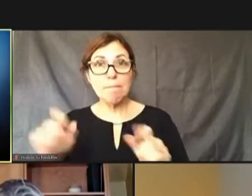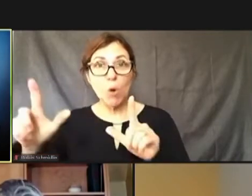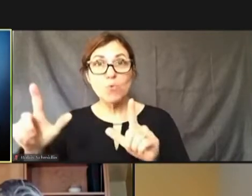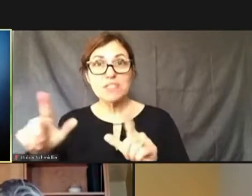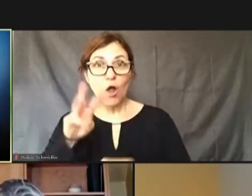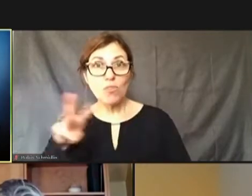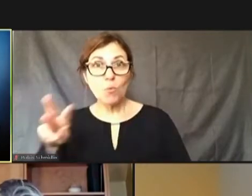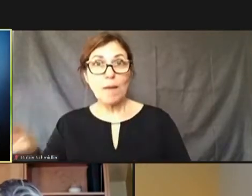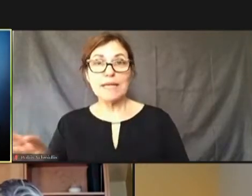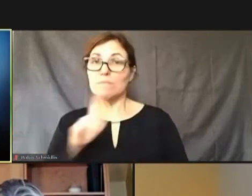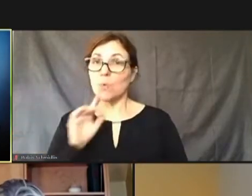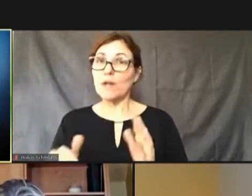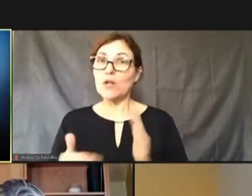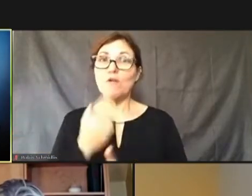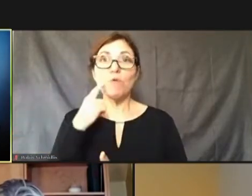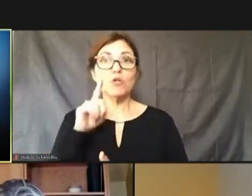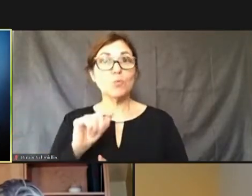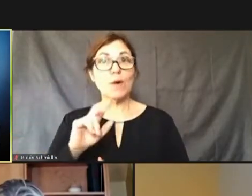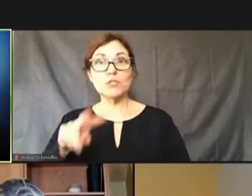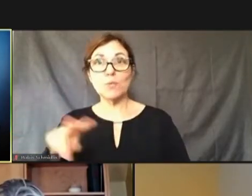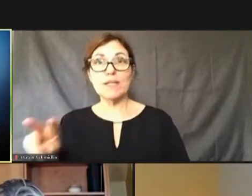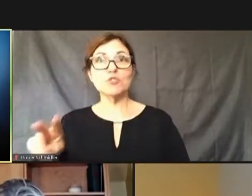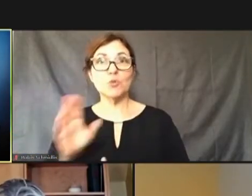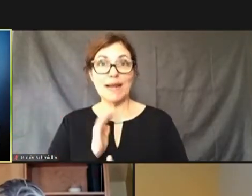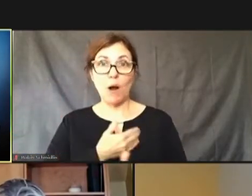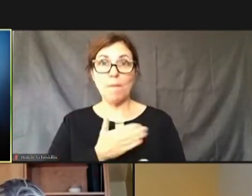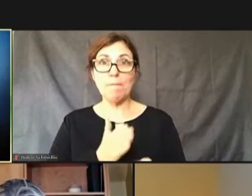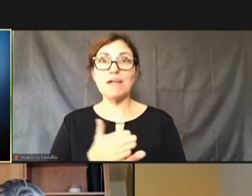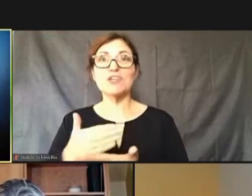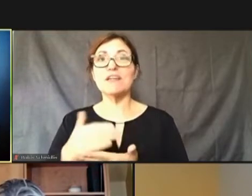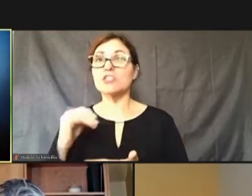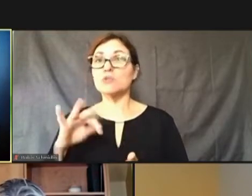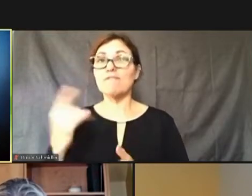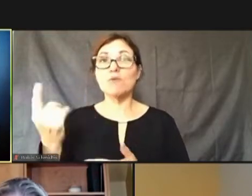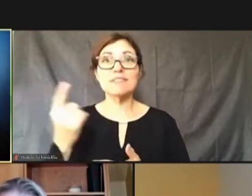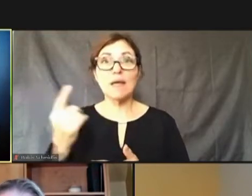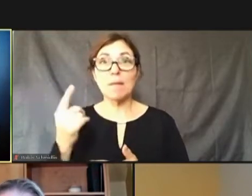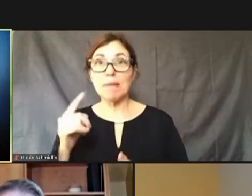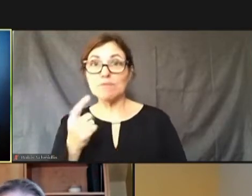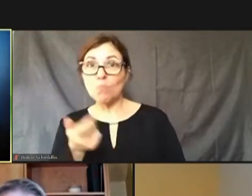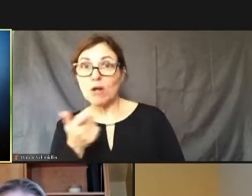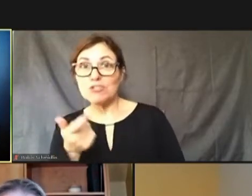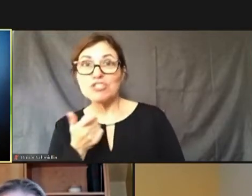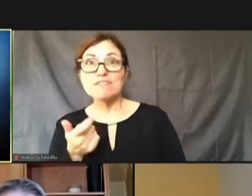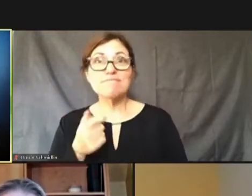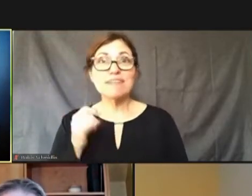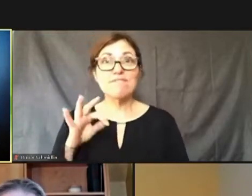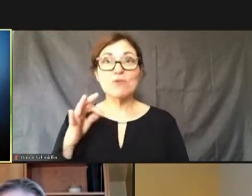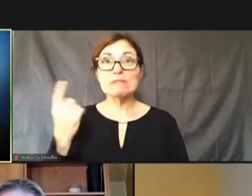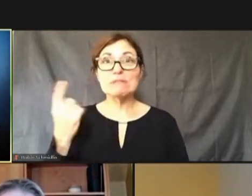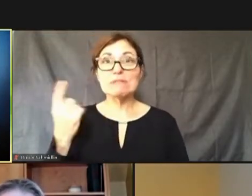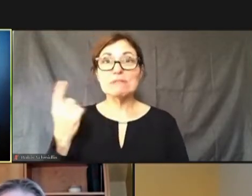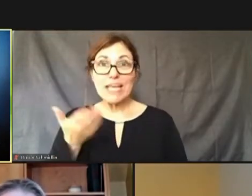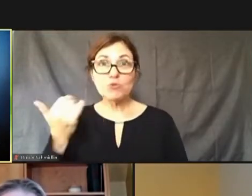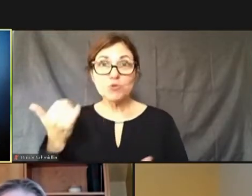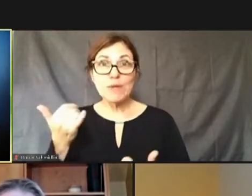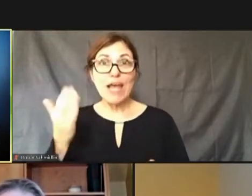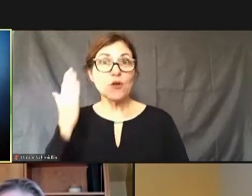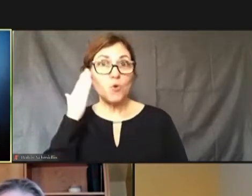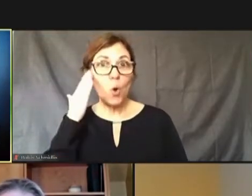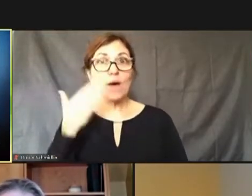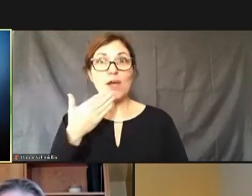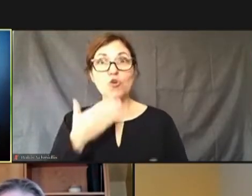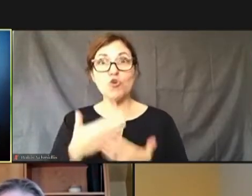for 2022 in the budget. So if there is anyone tuning in, or if anyone here today knows of a good candidate, we